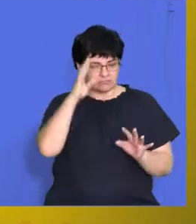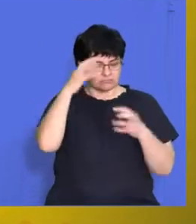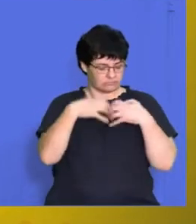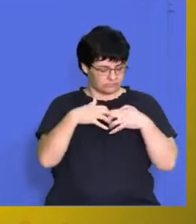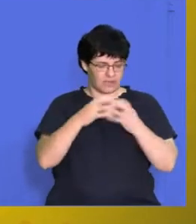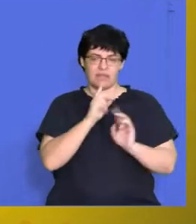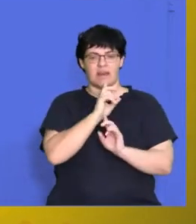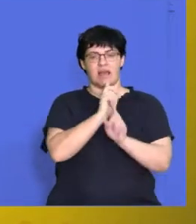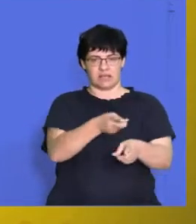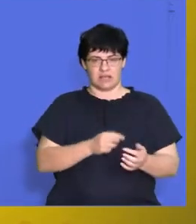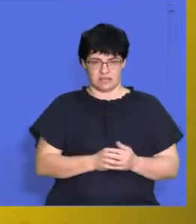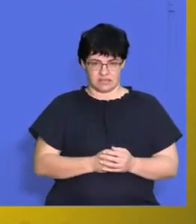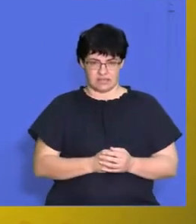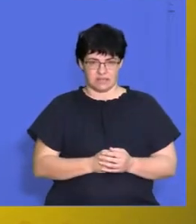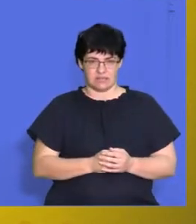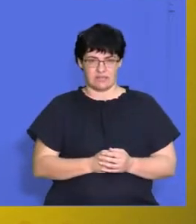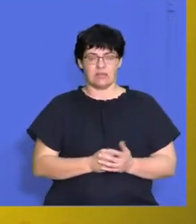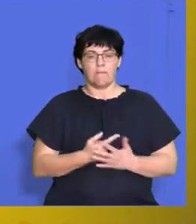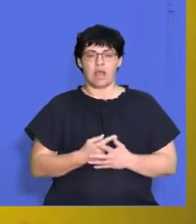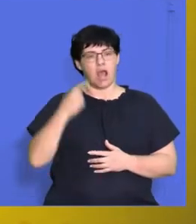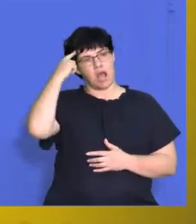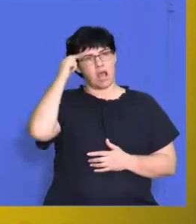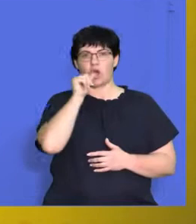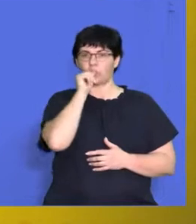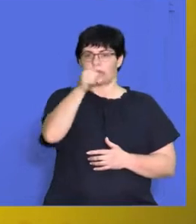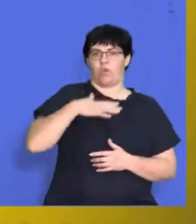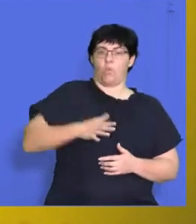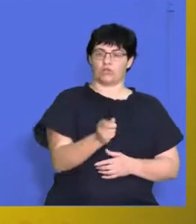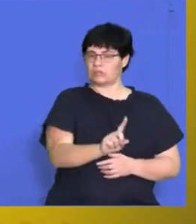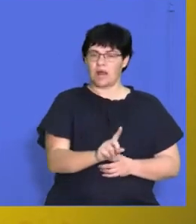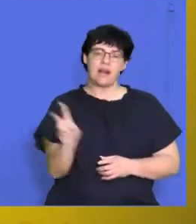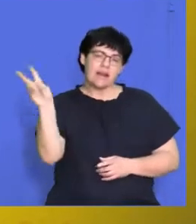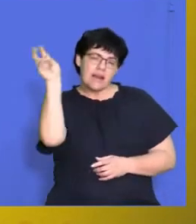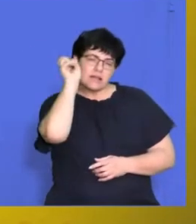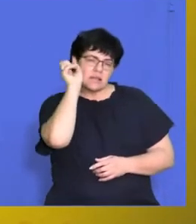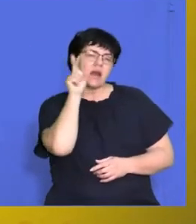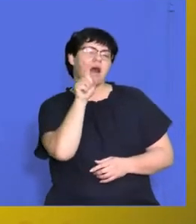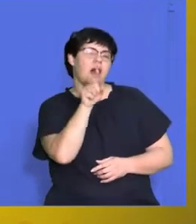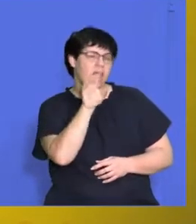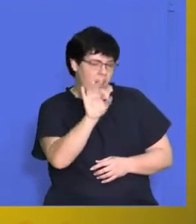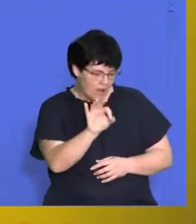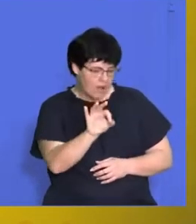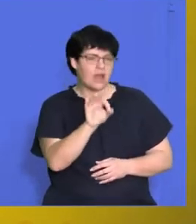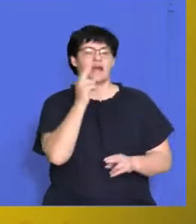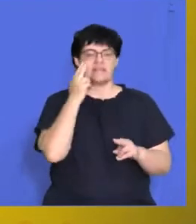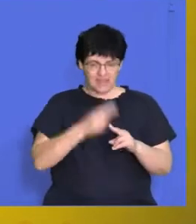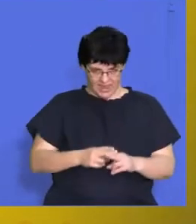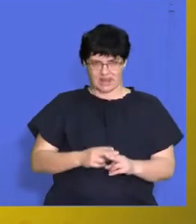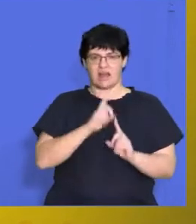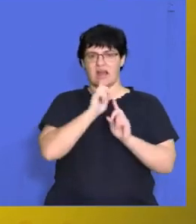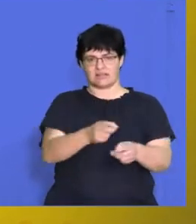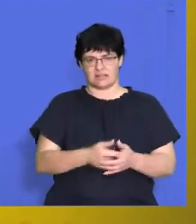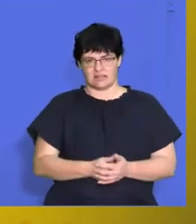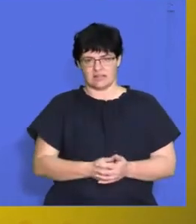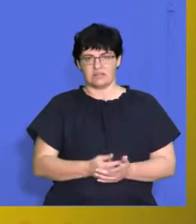don't try and guess what they want there. So listen carefully to what the questions are asking. They're going to see, right, are